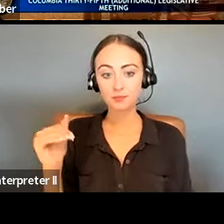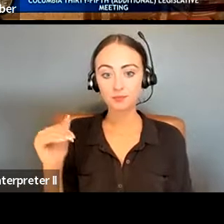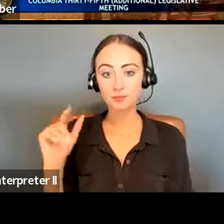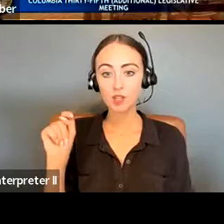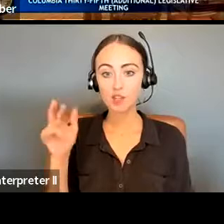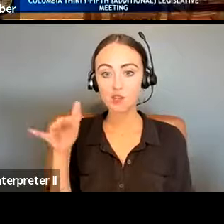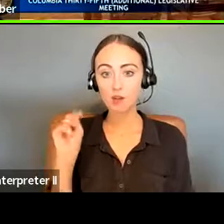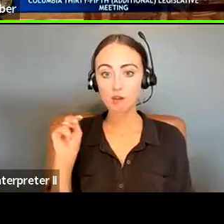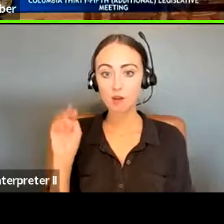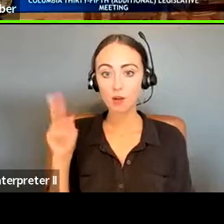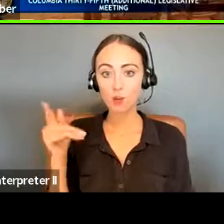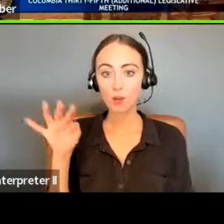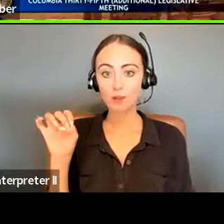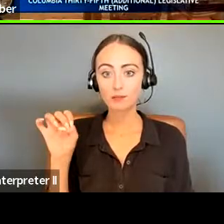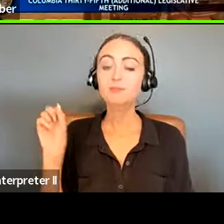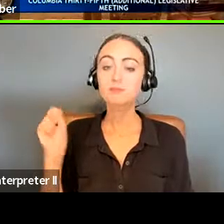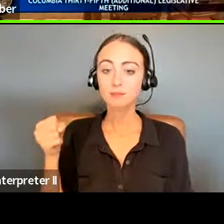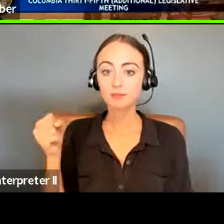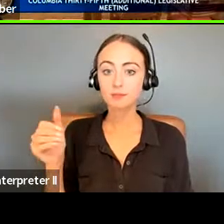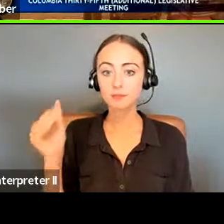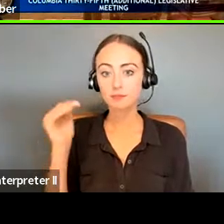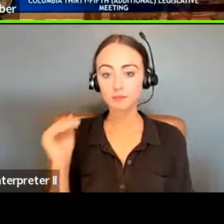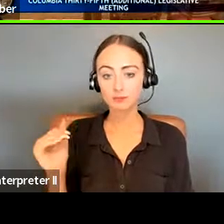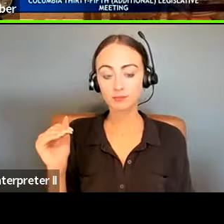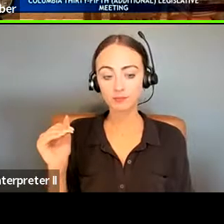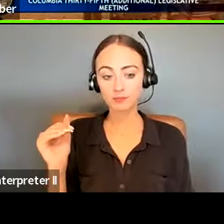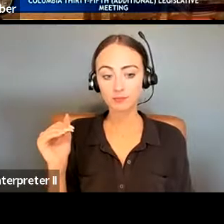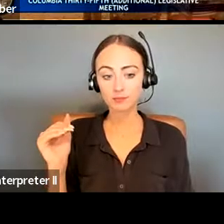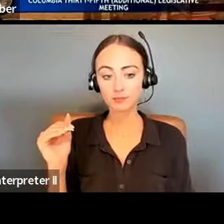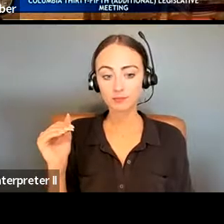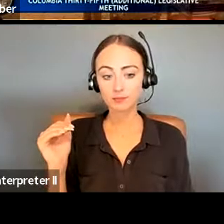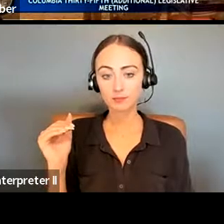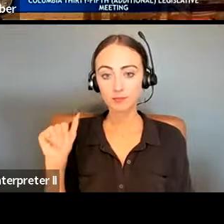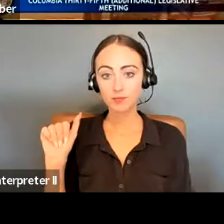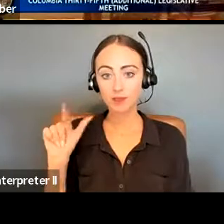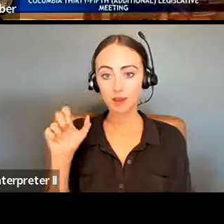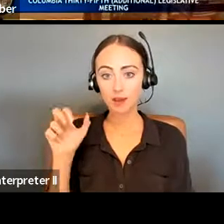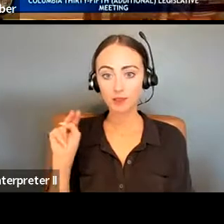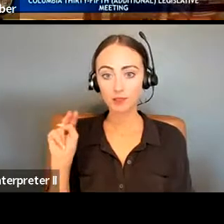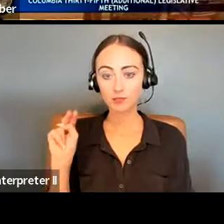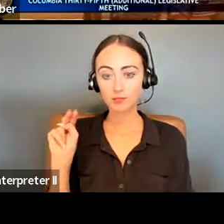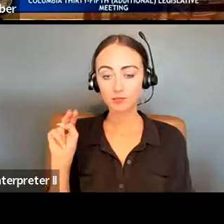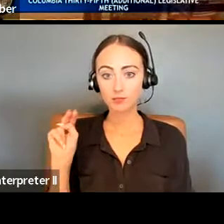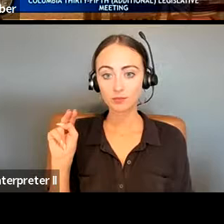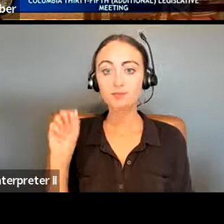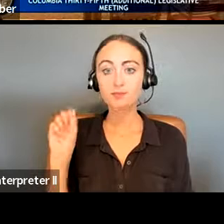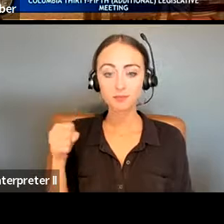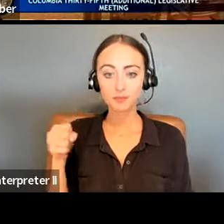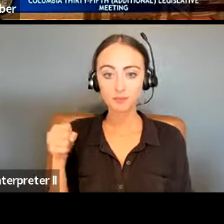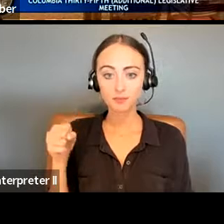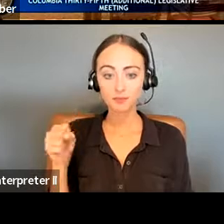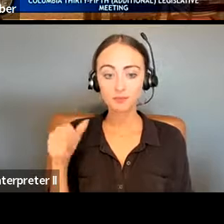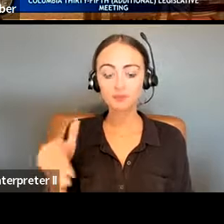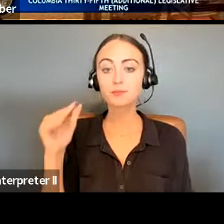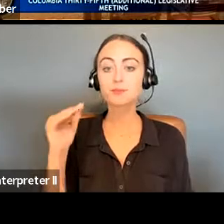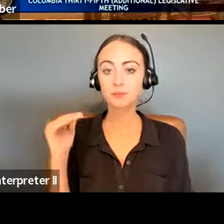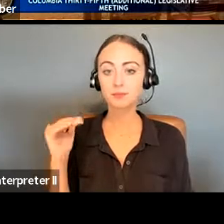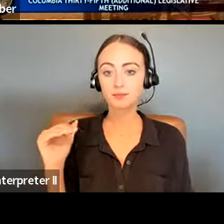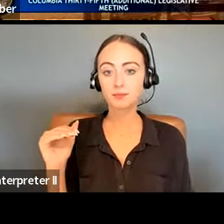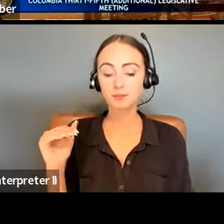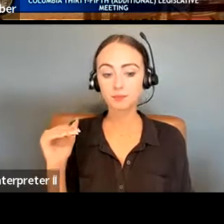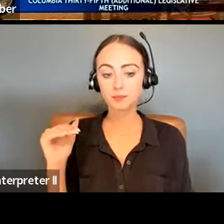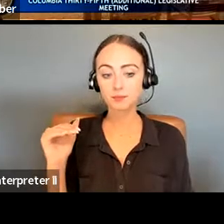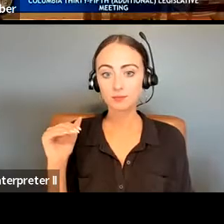Trayon White. Yes. Councilmember Trayon White votes yes. Councilmember Allen. Yes. Councilmember Allen votes